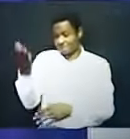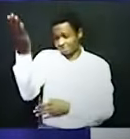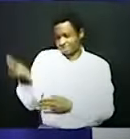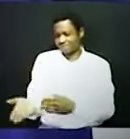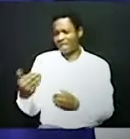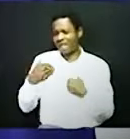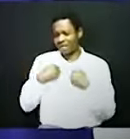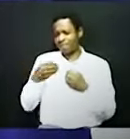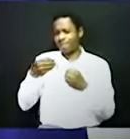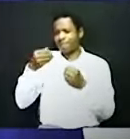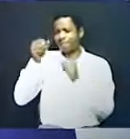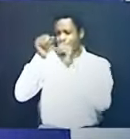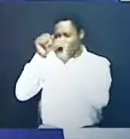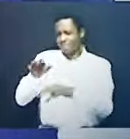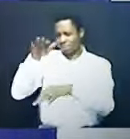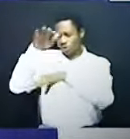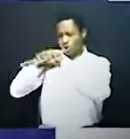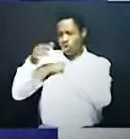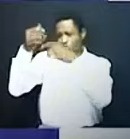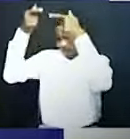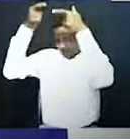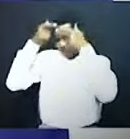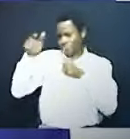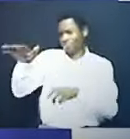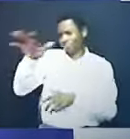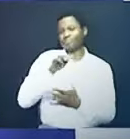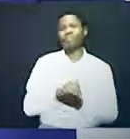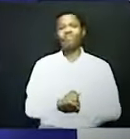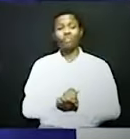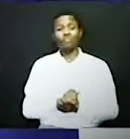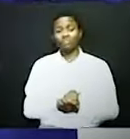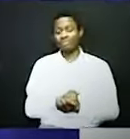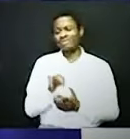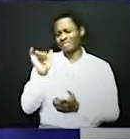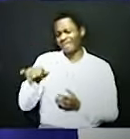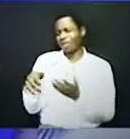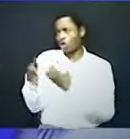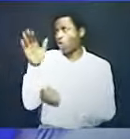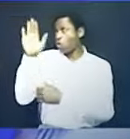whether you like it or not, this is the word of God.